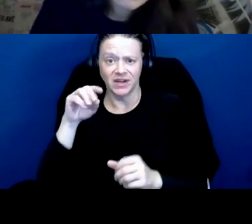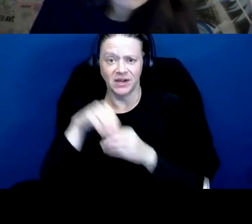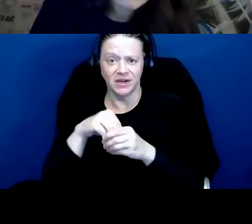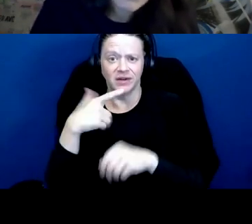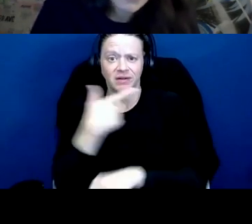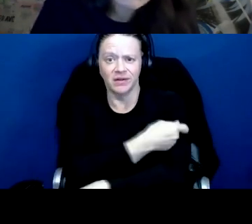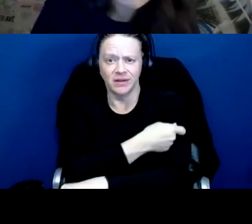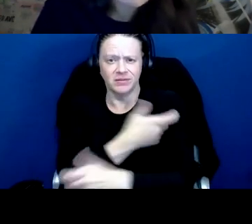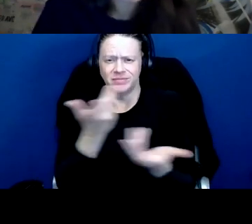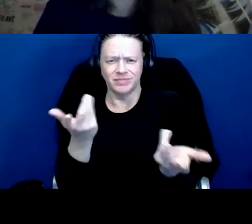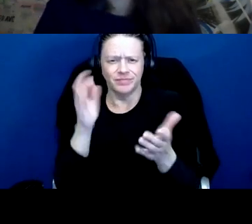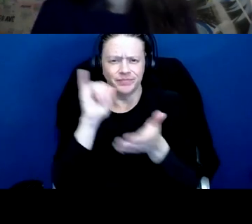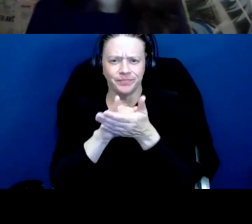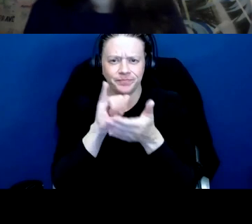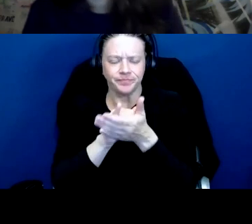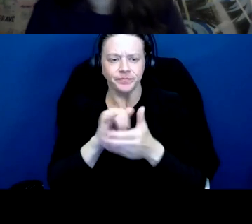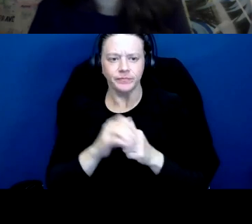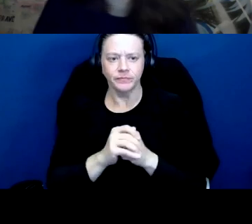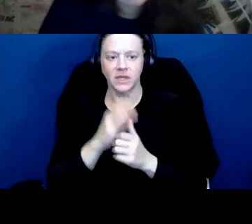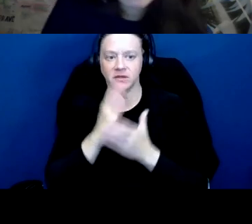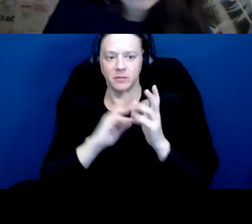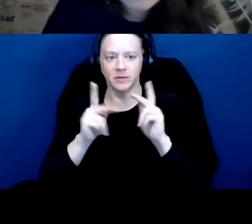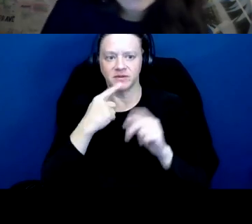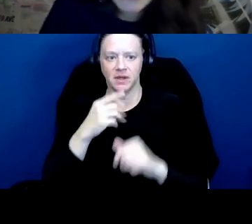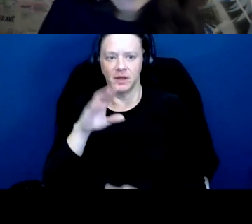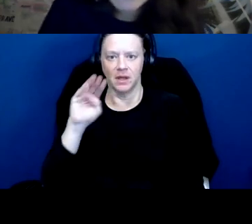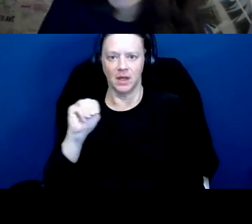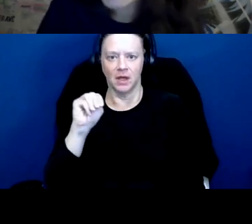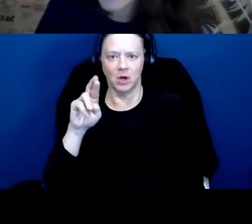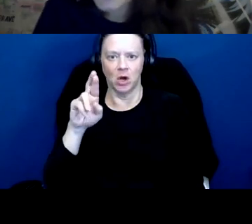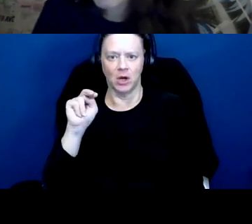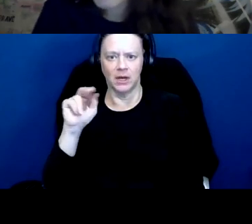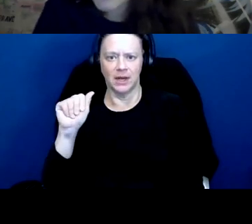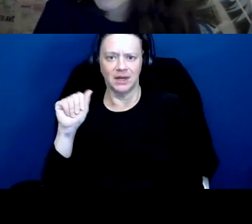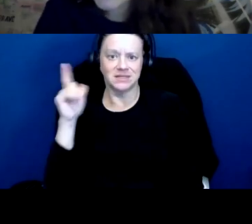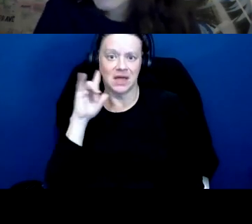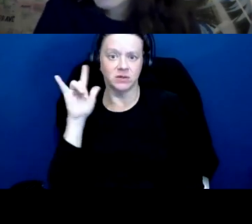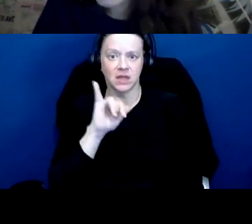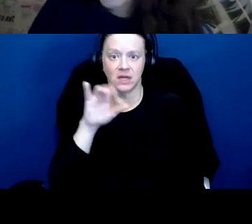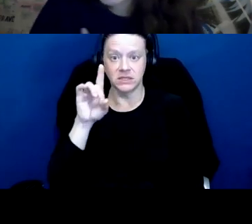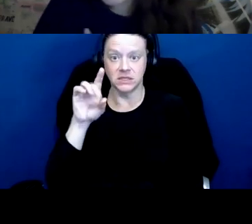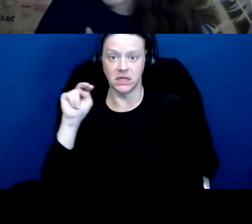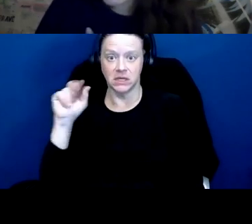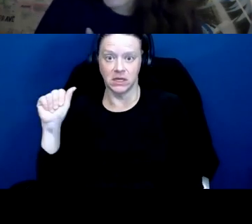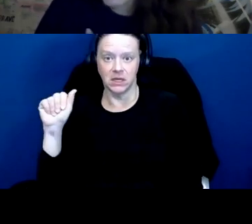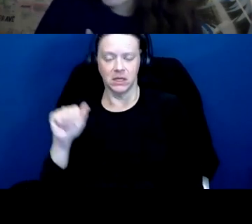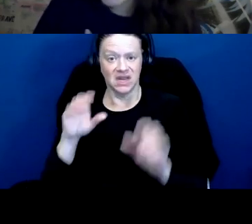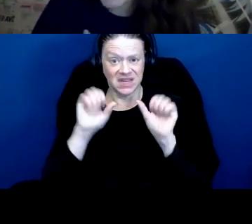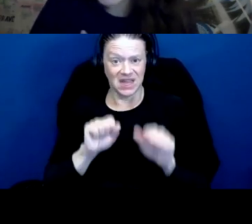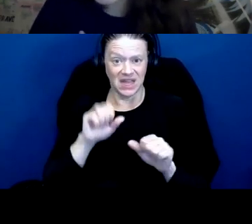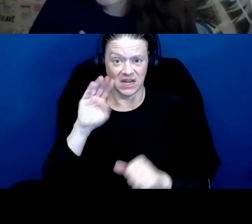One thing I hear a lot is mRNA sounds a lot like DNA. Could that mRNA change my